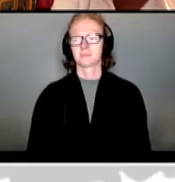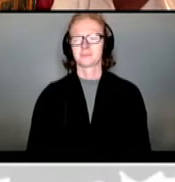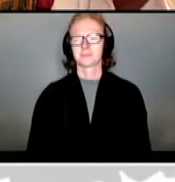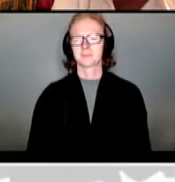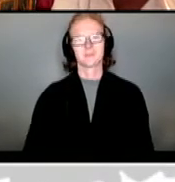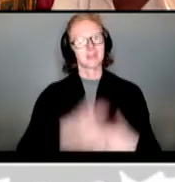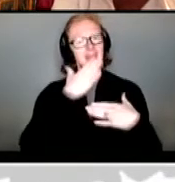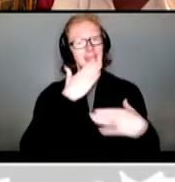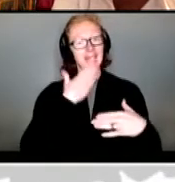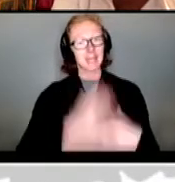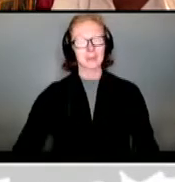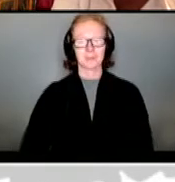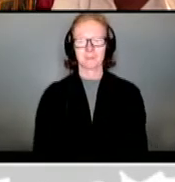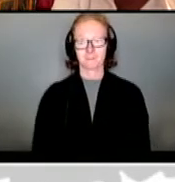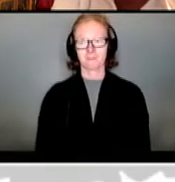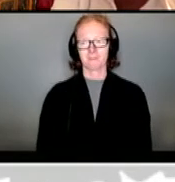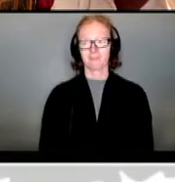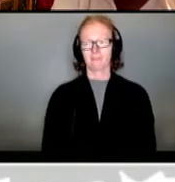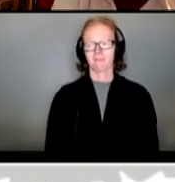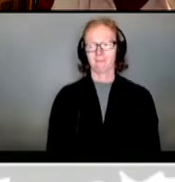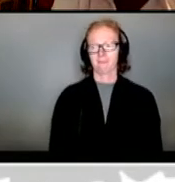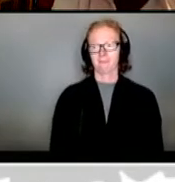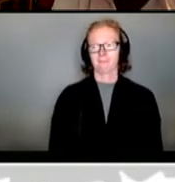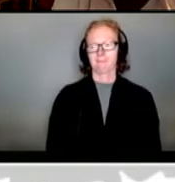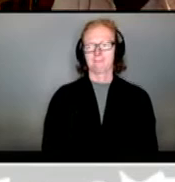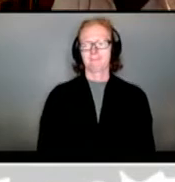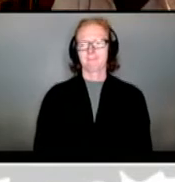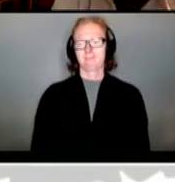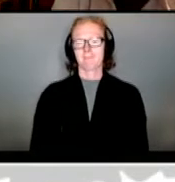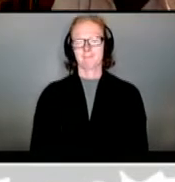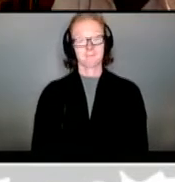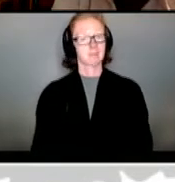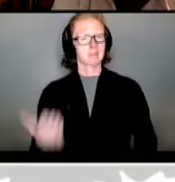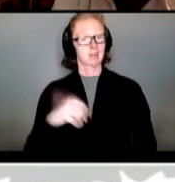Thank you. Are there any other questions?